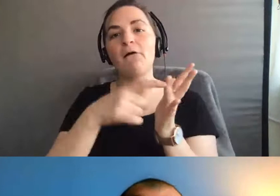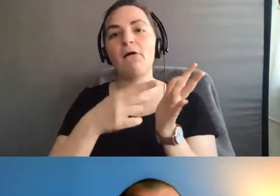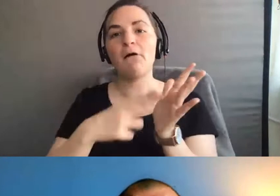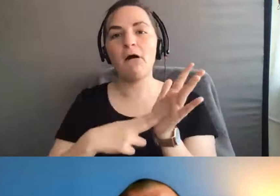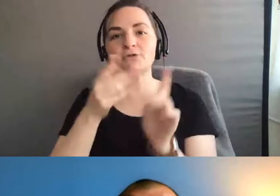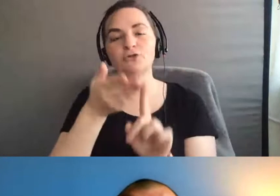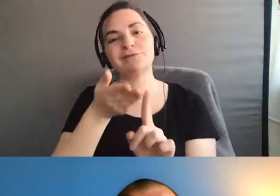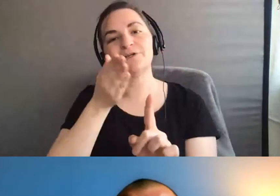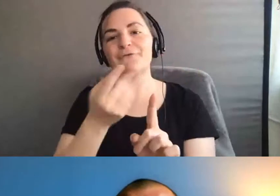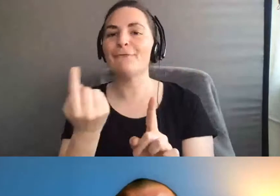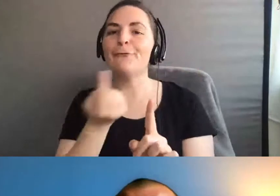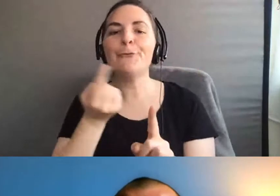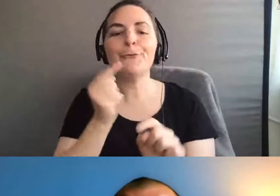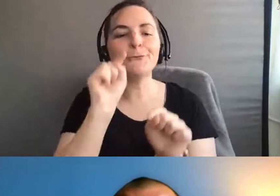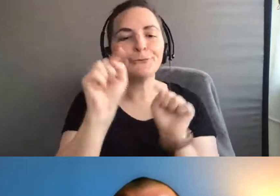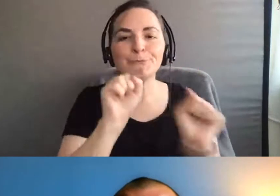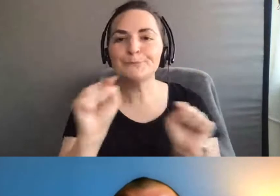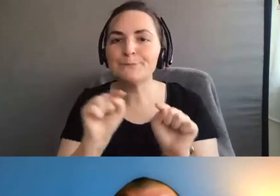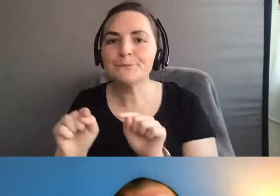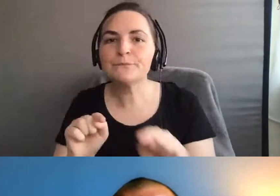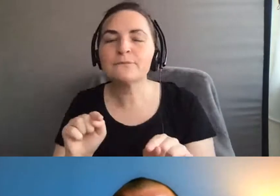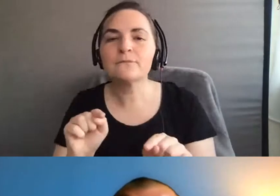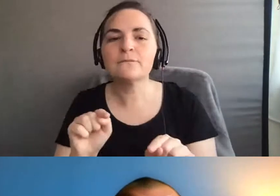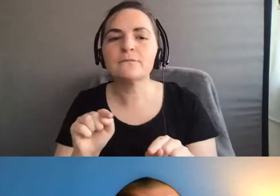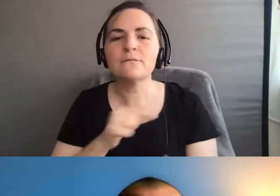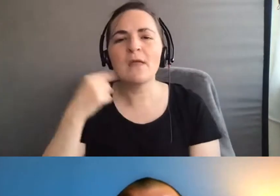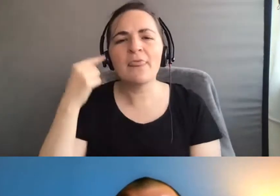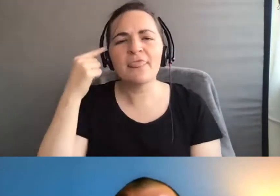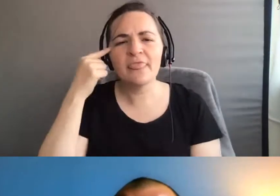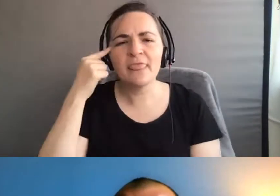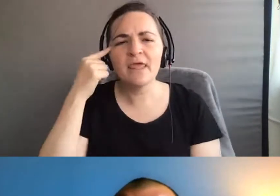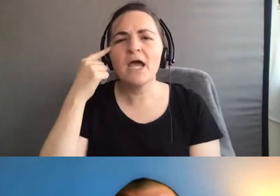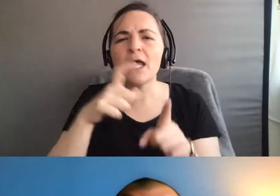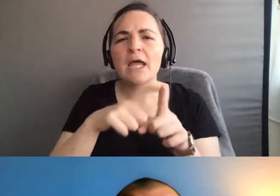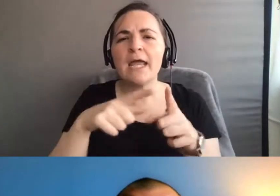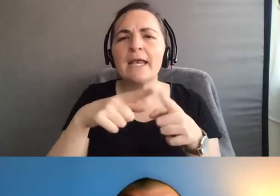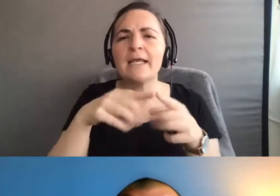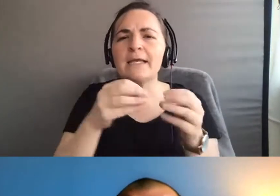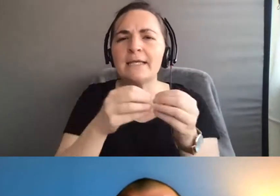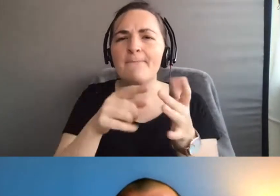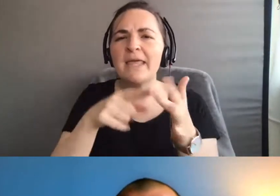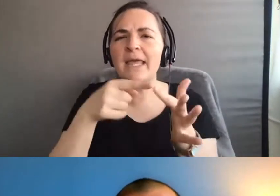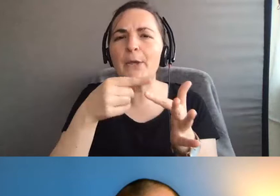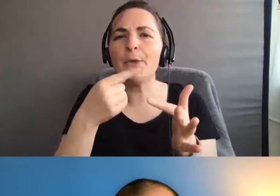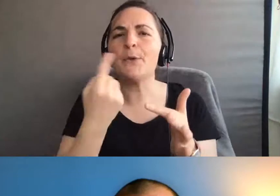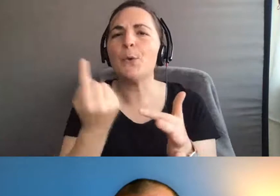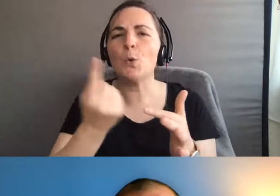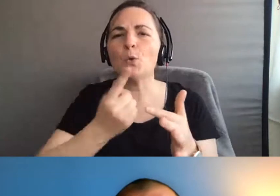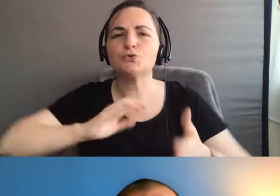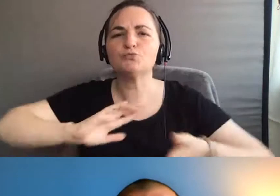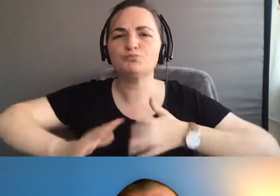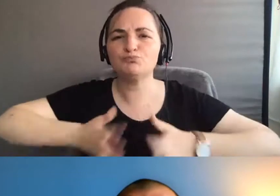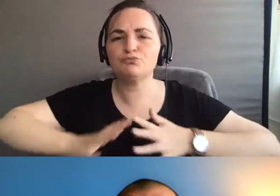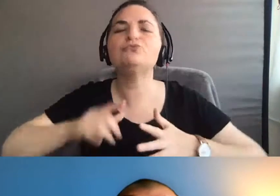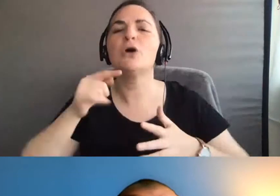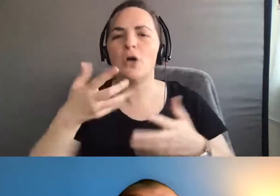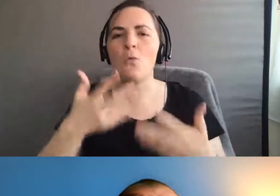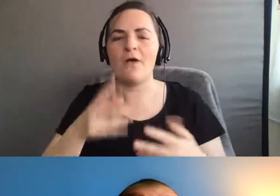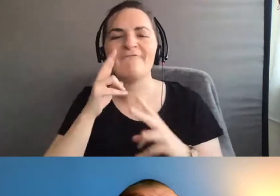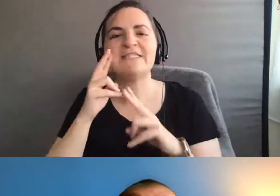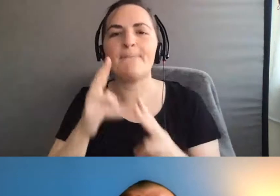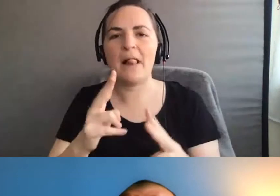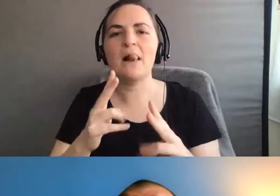So it identifies the people up here. I think that Debbie, who is signing today, will be visible all